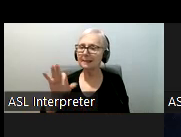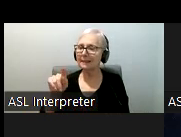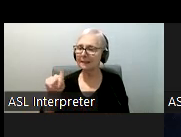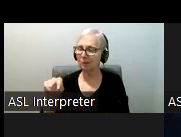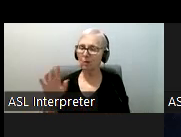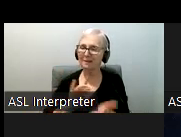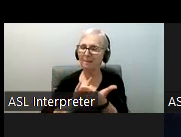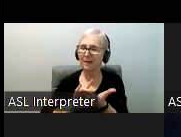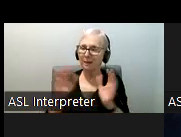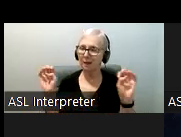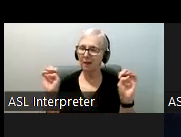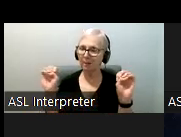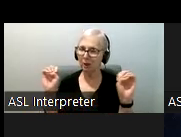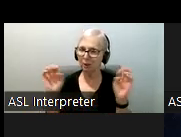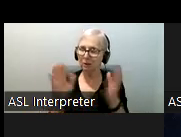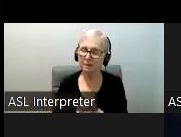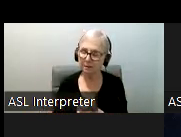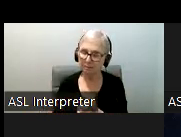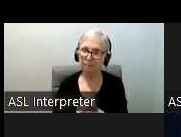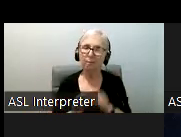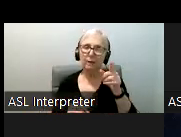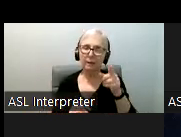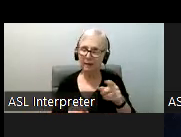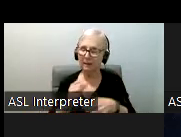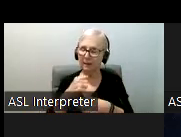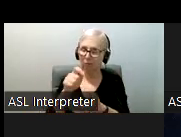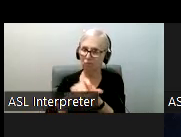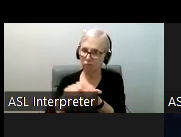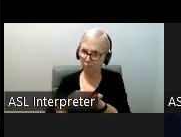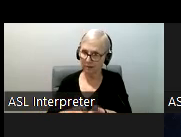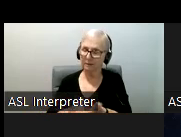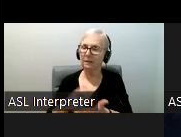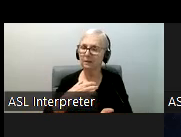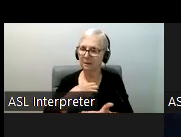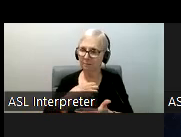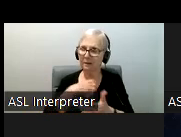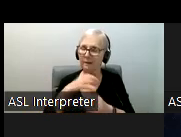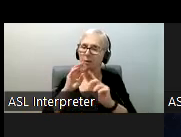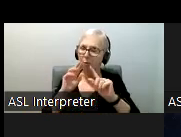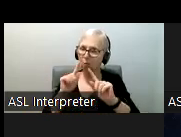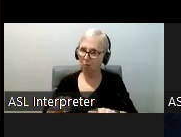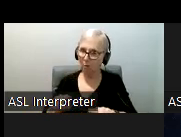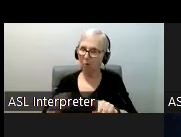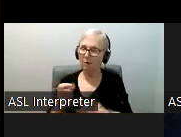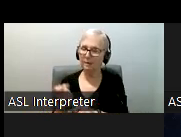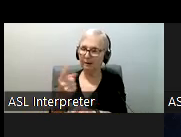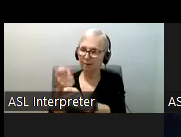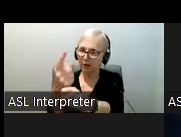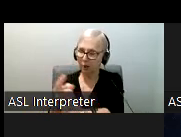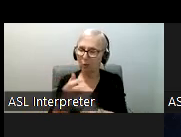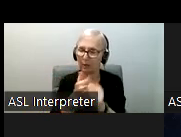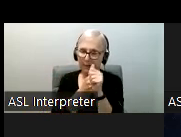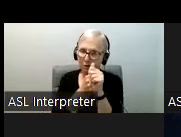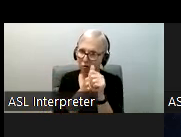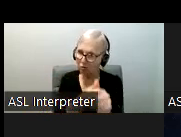BHA's commitment to producing the grievance reports every year, tracking these grievance trends will be a